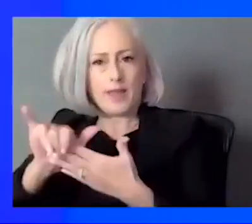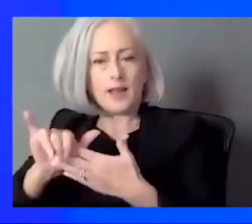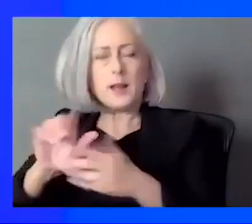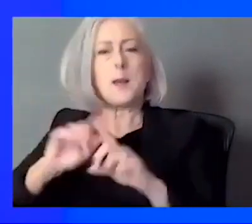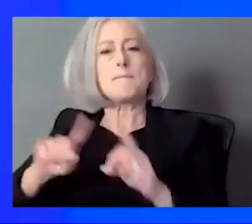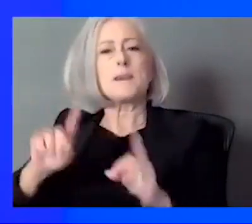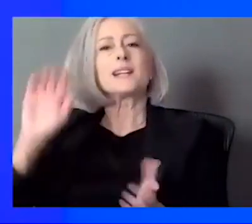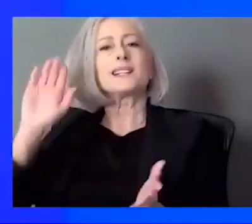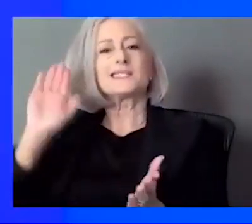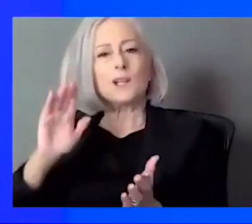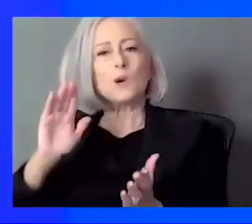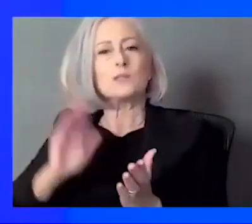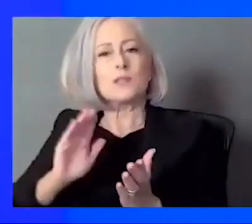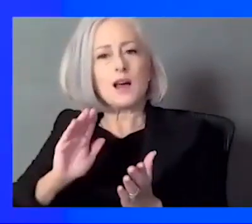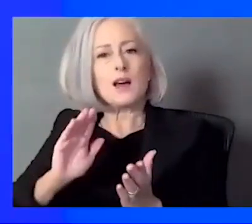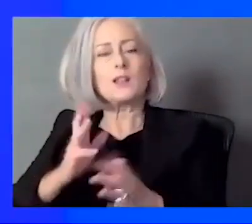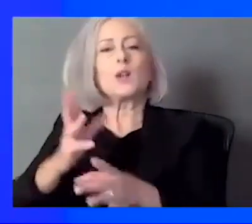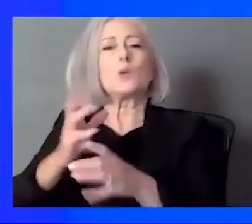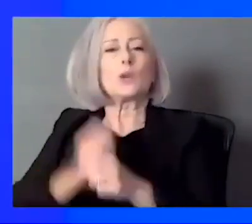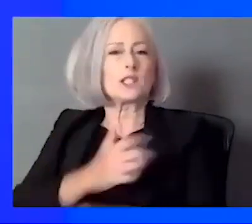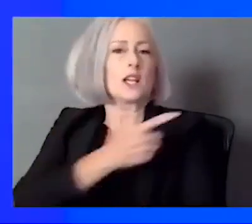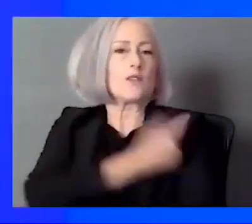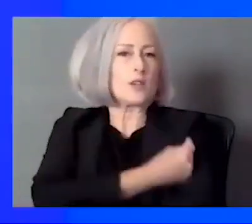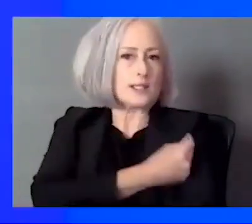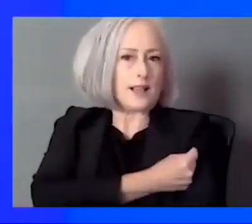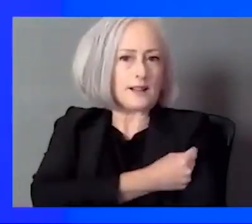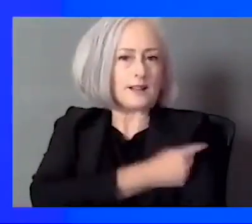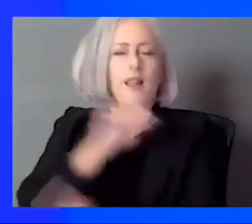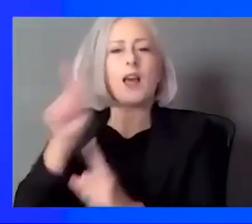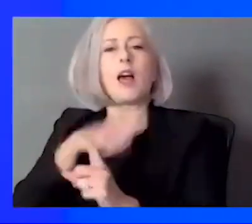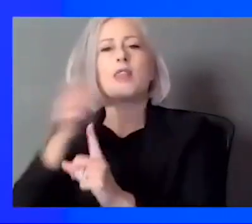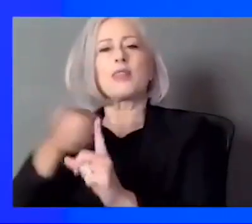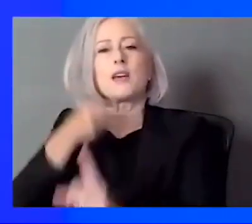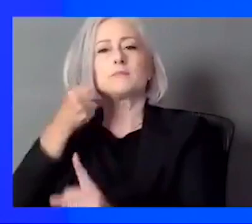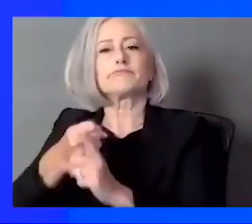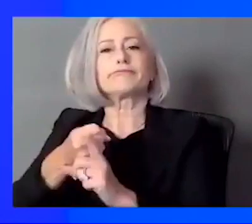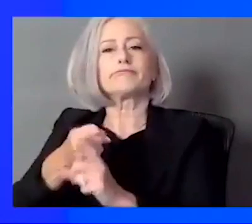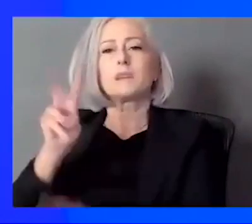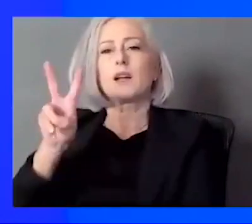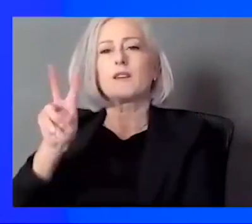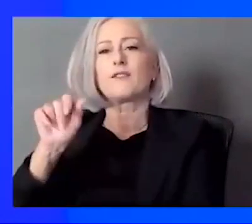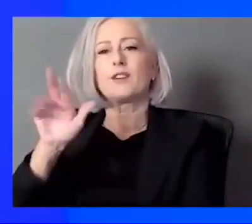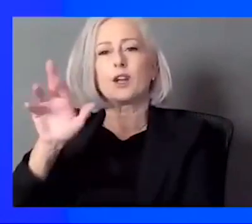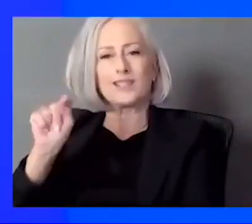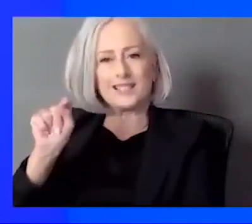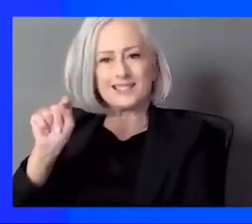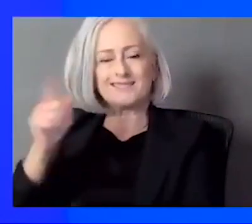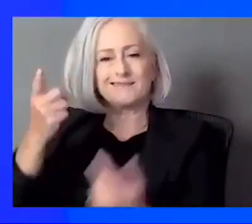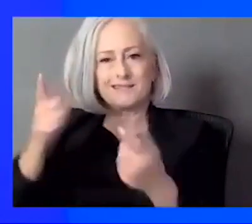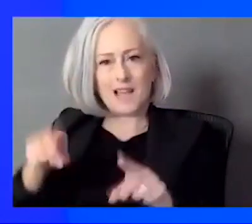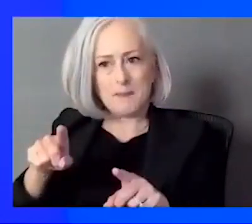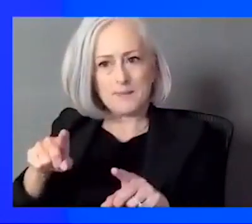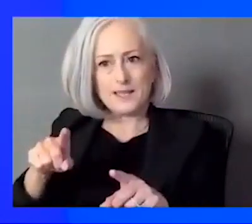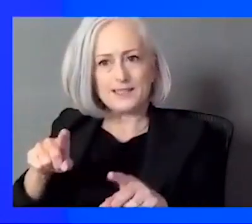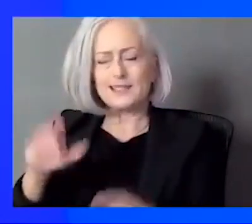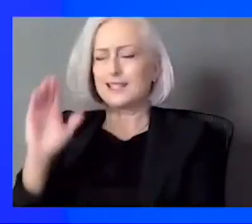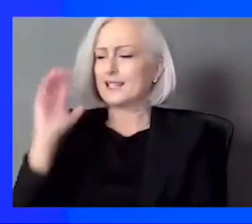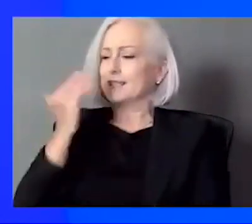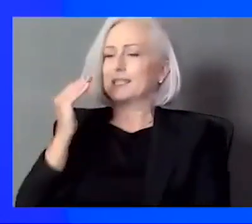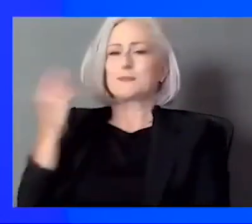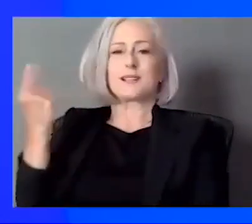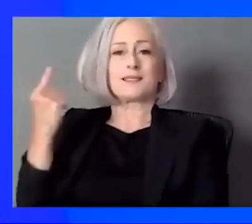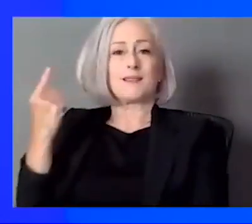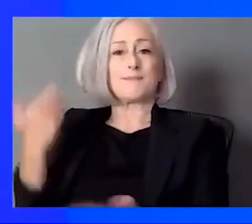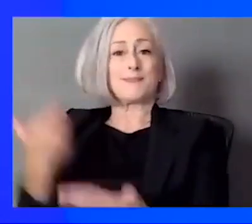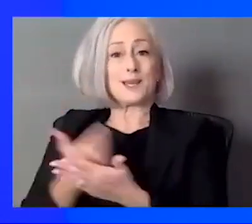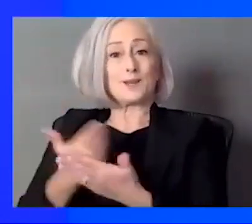then, the variants came up, and it's like, oh, what is going to happen now? It just seems like every time something new comes up where you think there's a